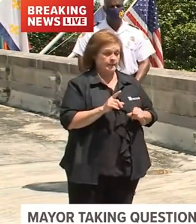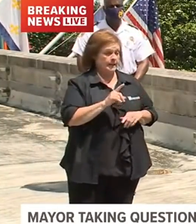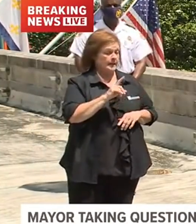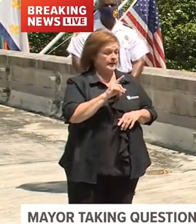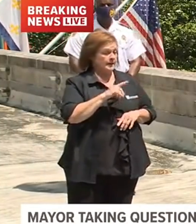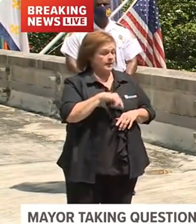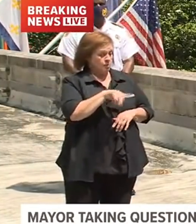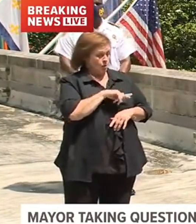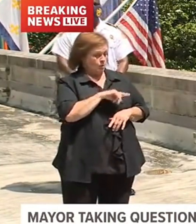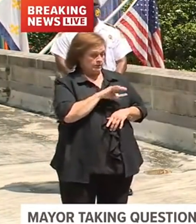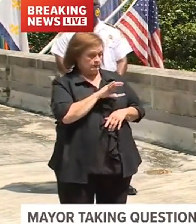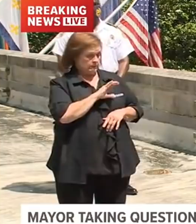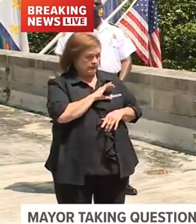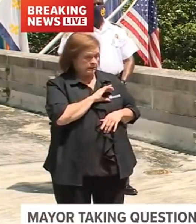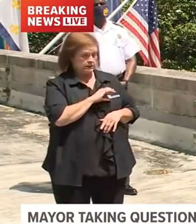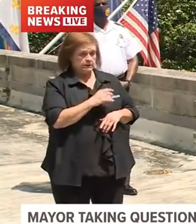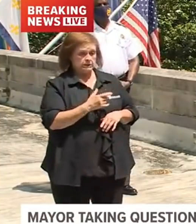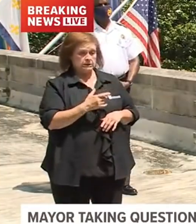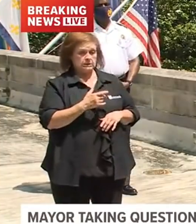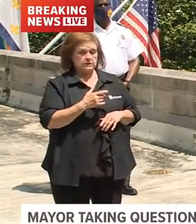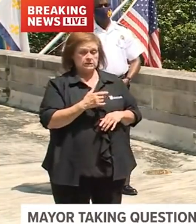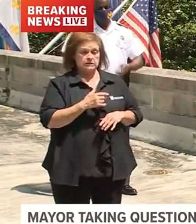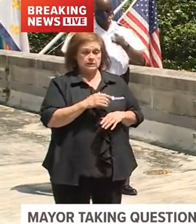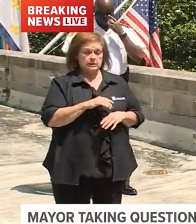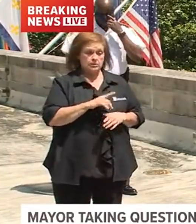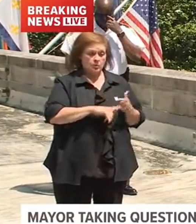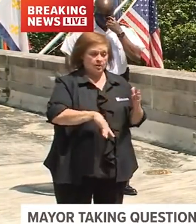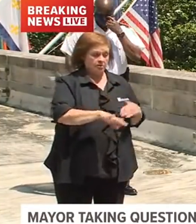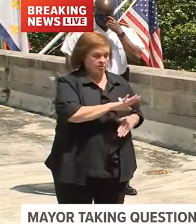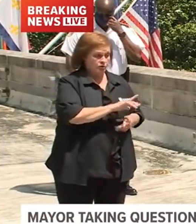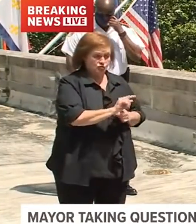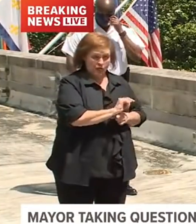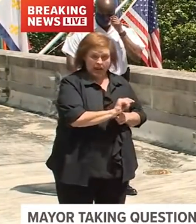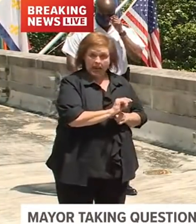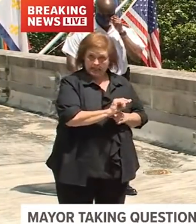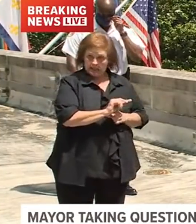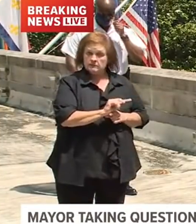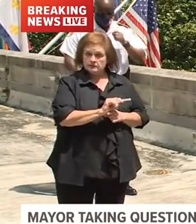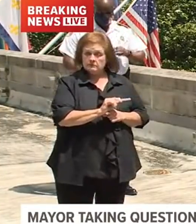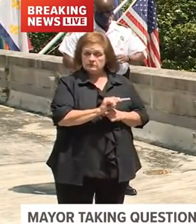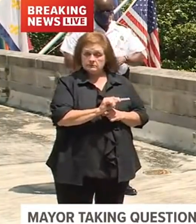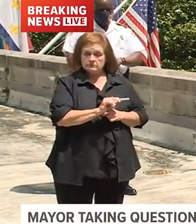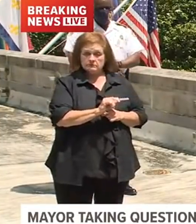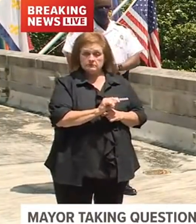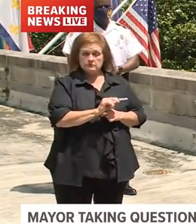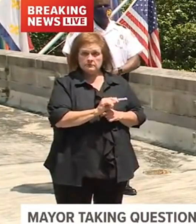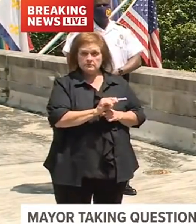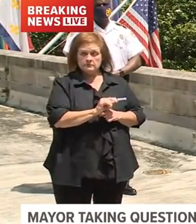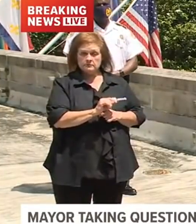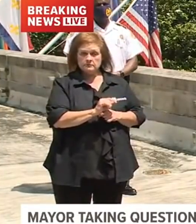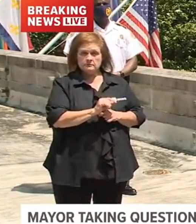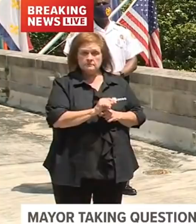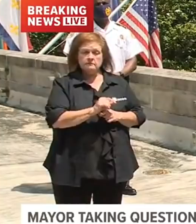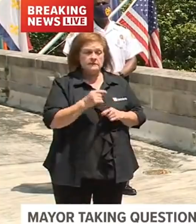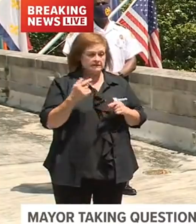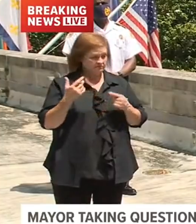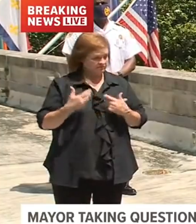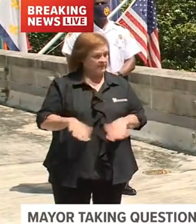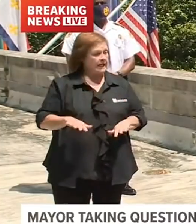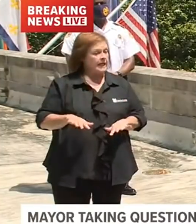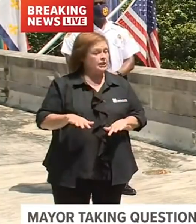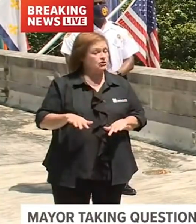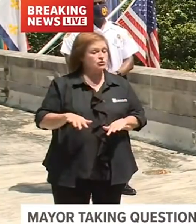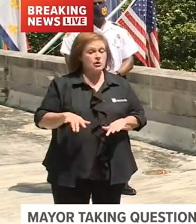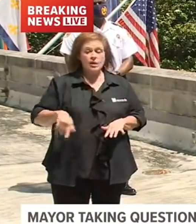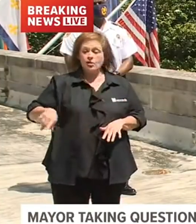in terms of community policing and practices have been demonstrated by the New Orleans Police Department from